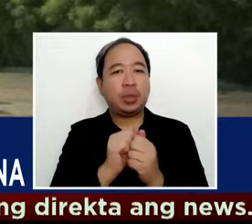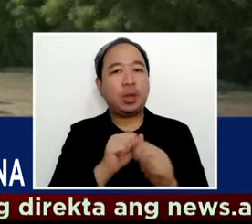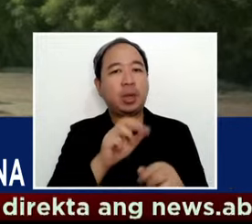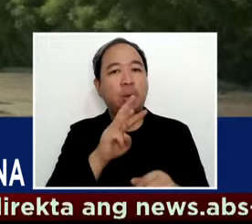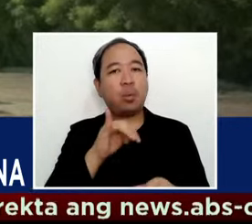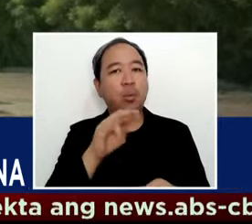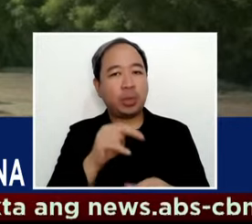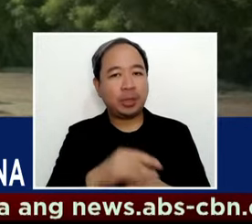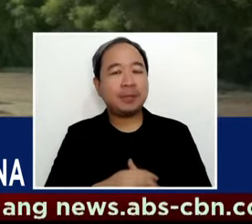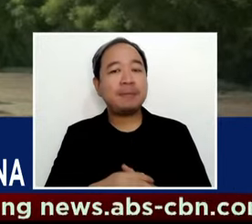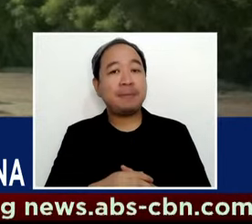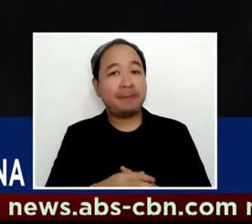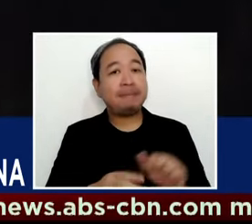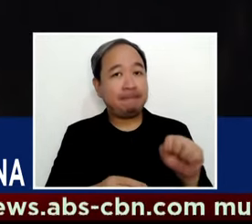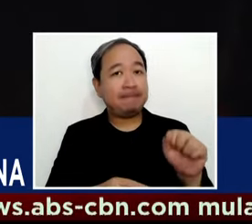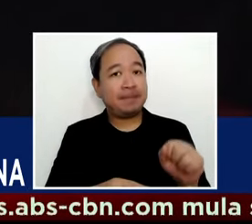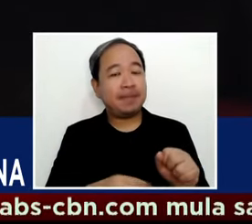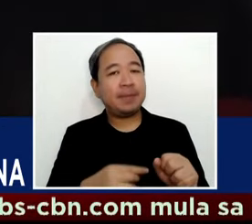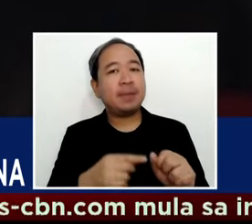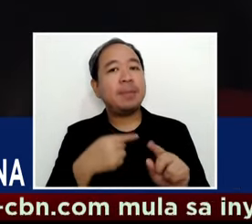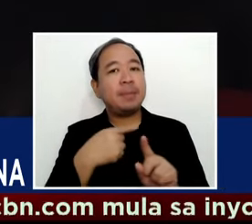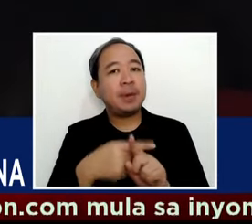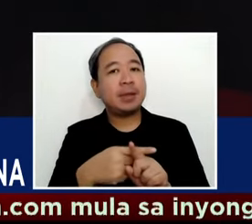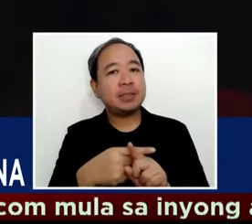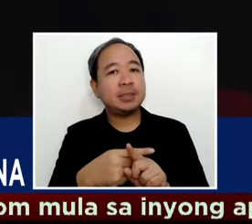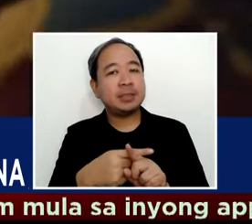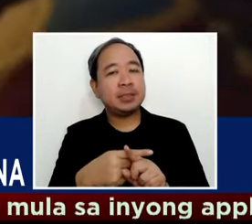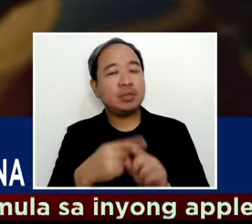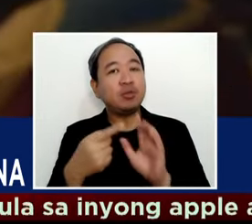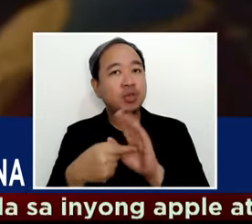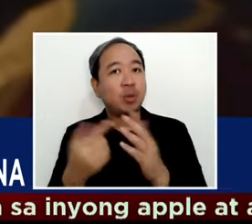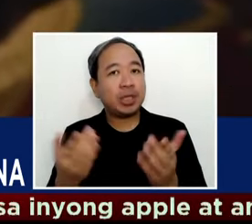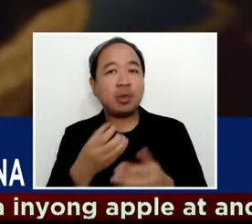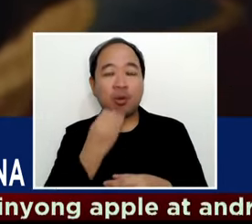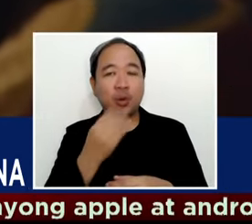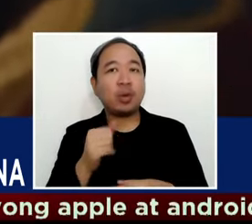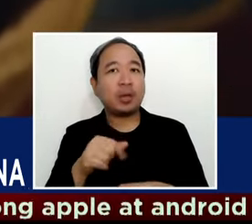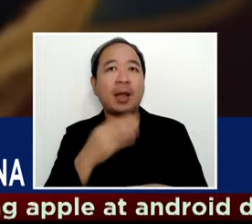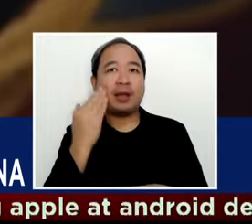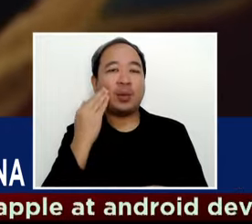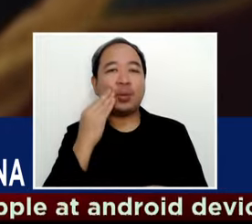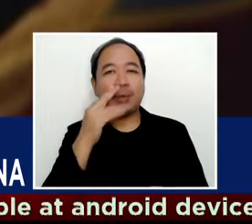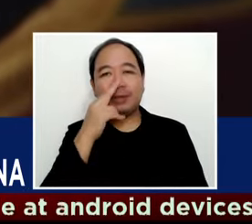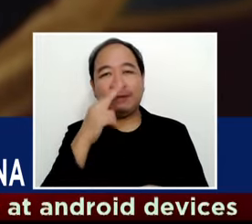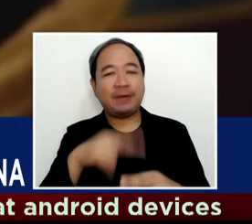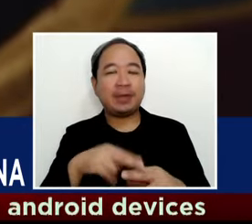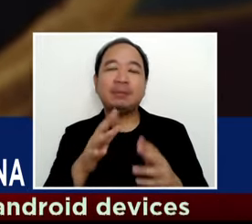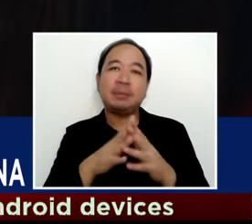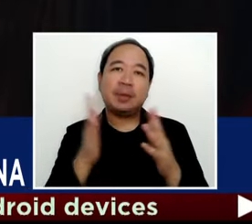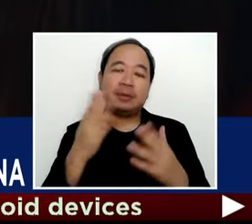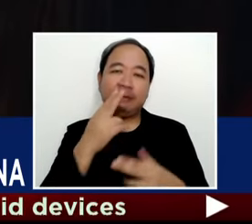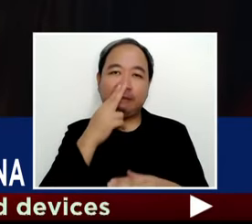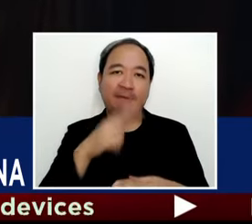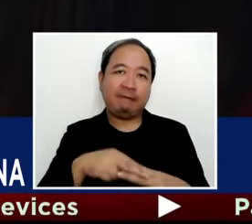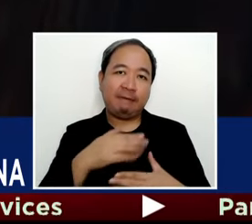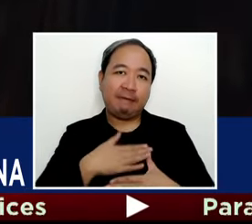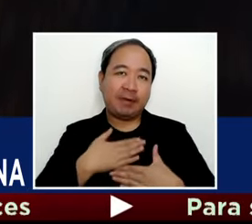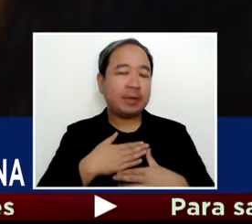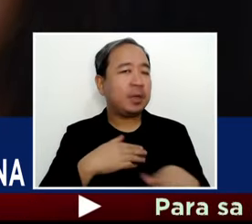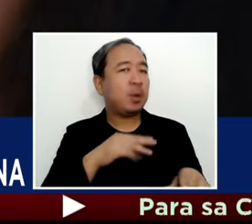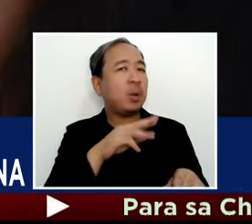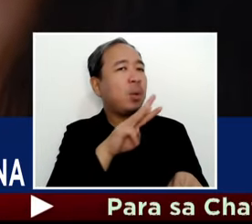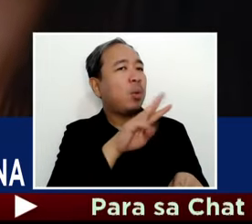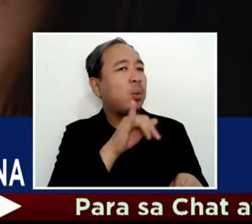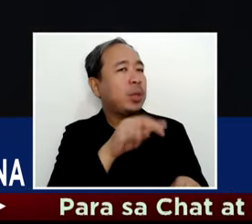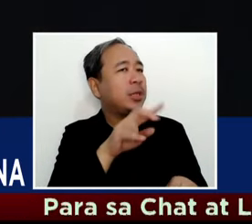of course. And to be able to premiere here in Hong Kong. I'm sure it's fun. Yeah. So much fun. Win, how was it